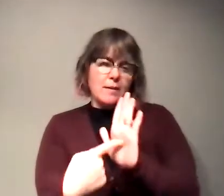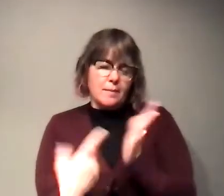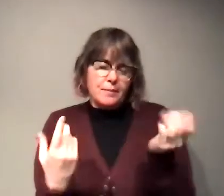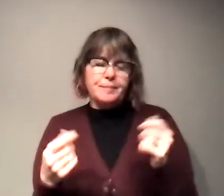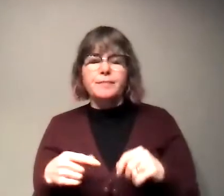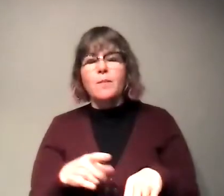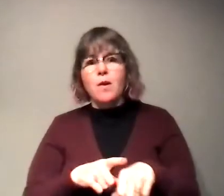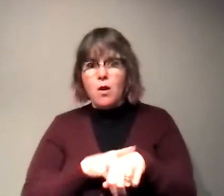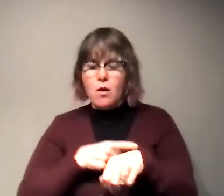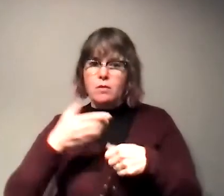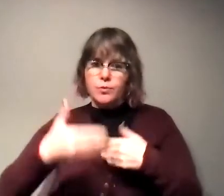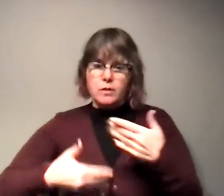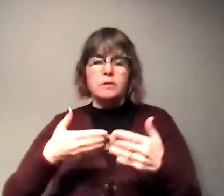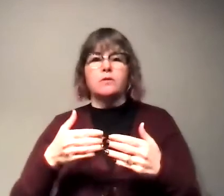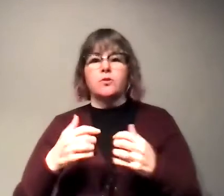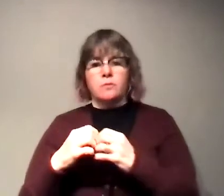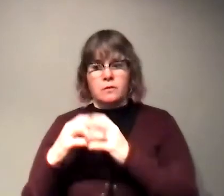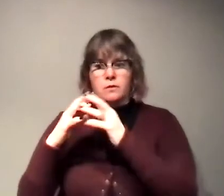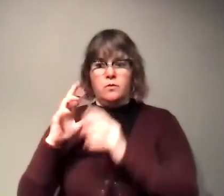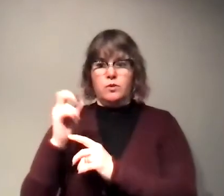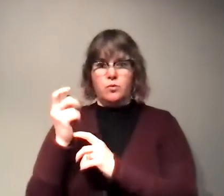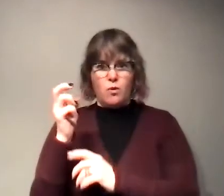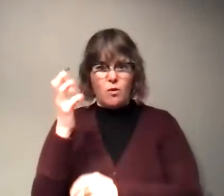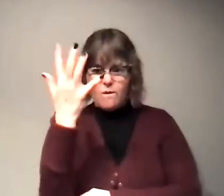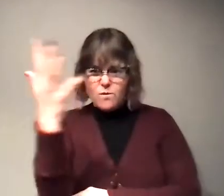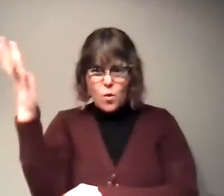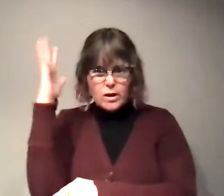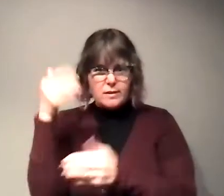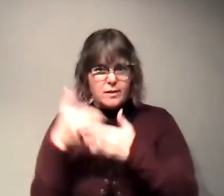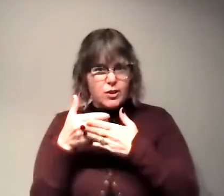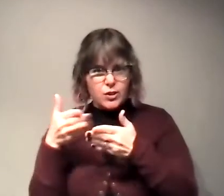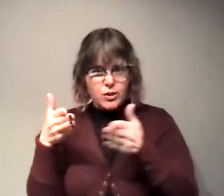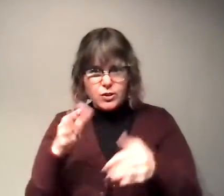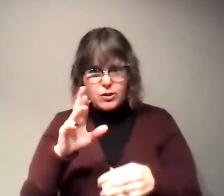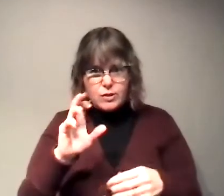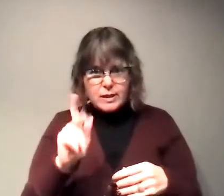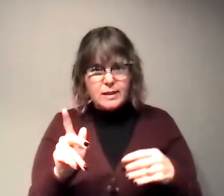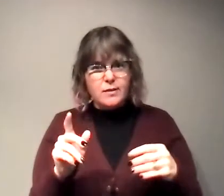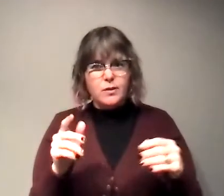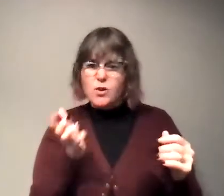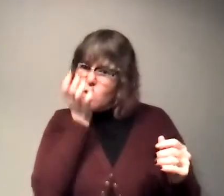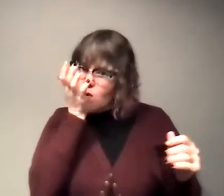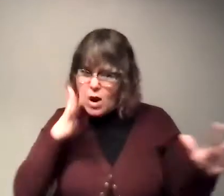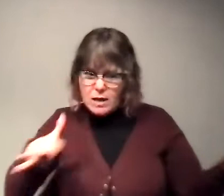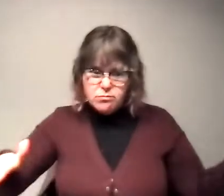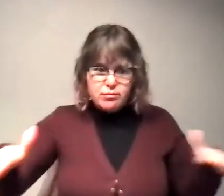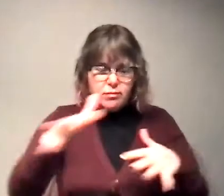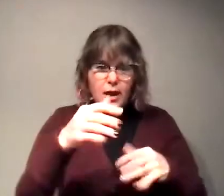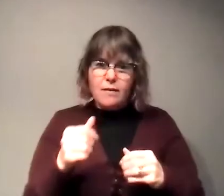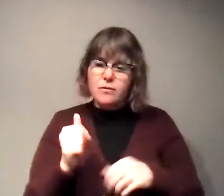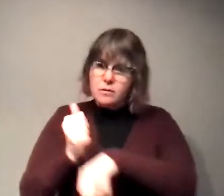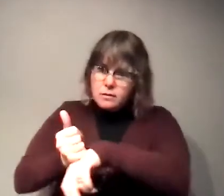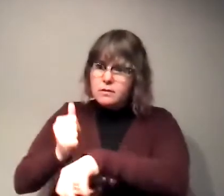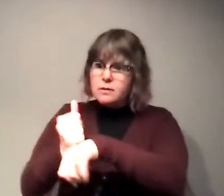long process to restore a forest next to a creek where there's nothing but grass there now, for example.